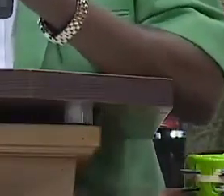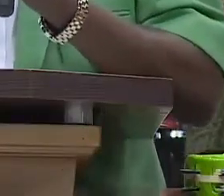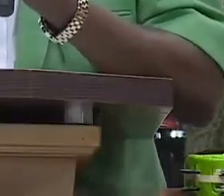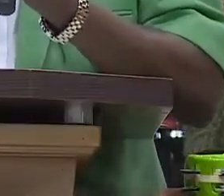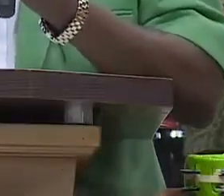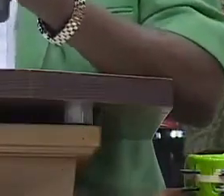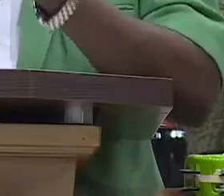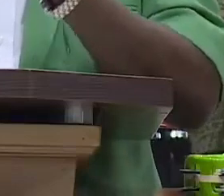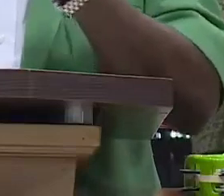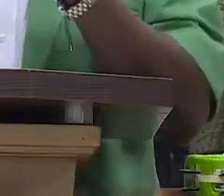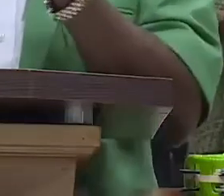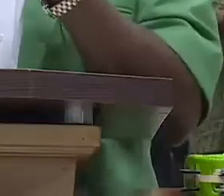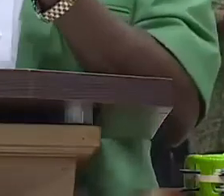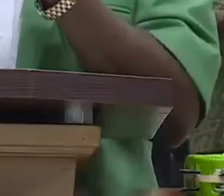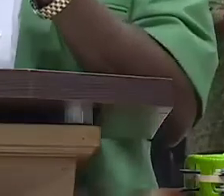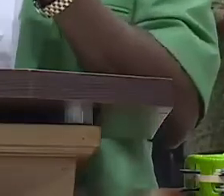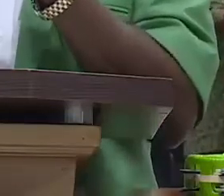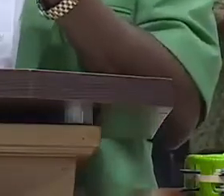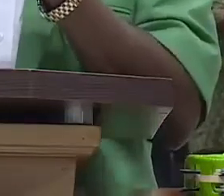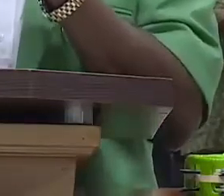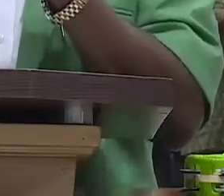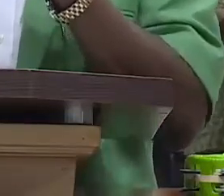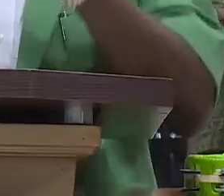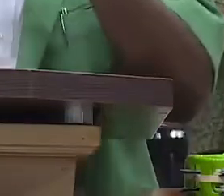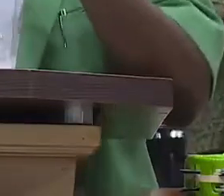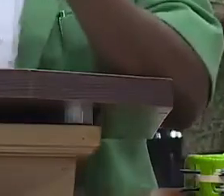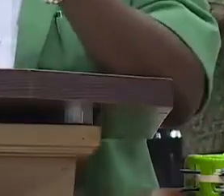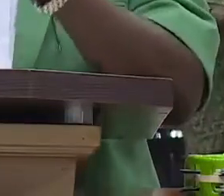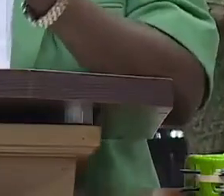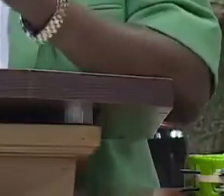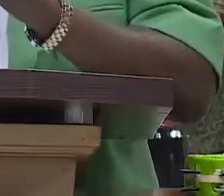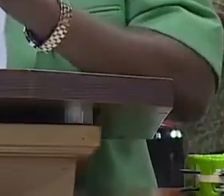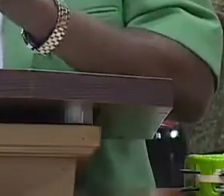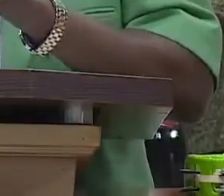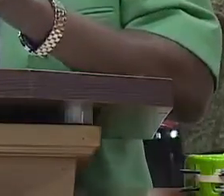Hear my cry tonight. Give me a double portion of your spirit.